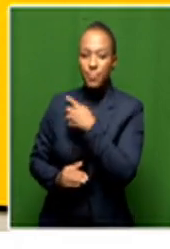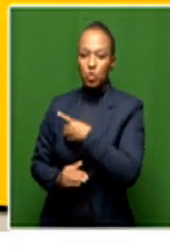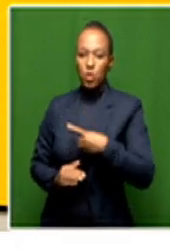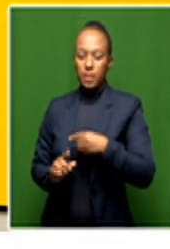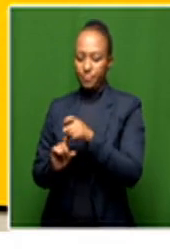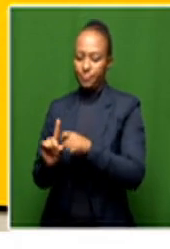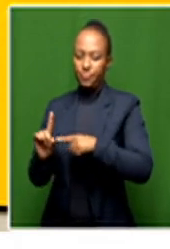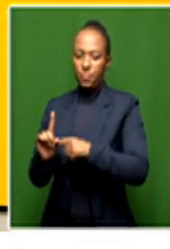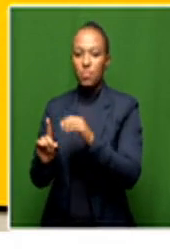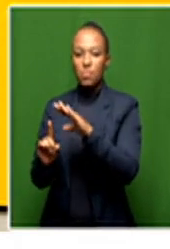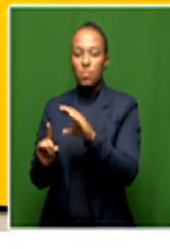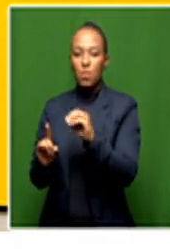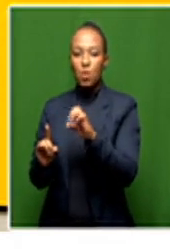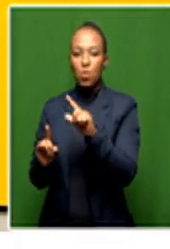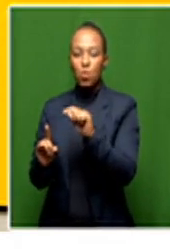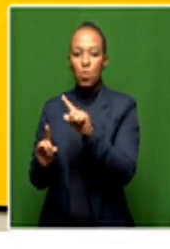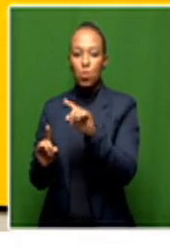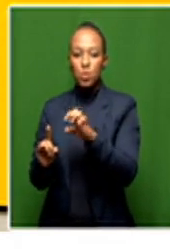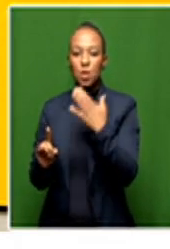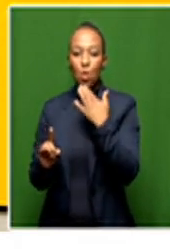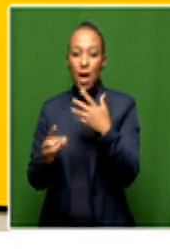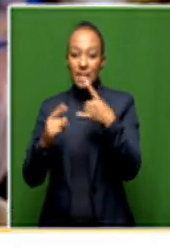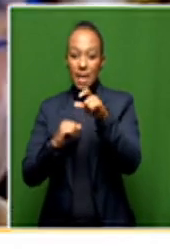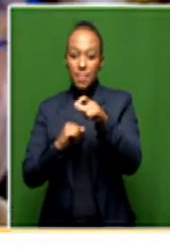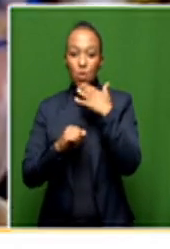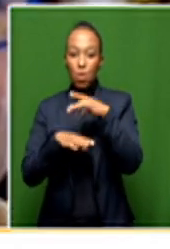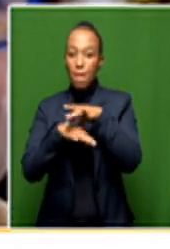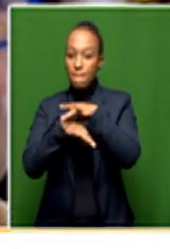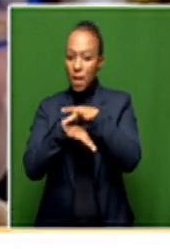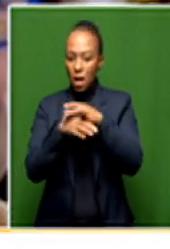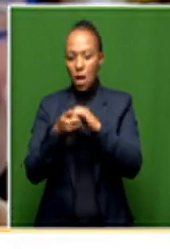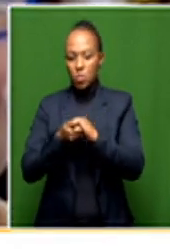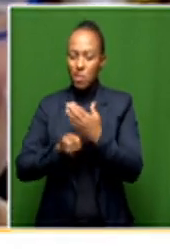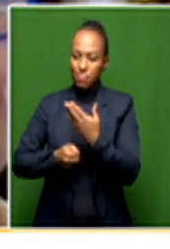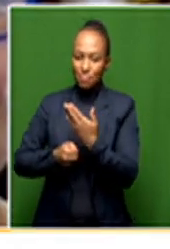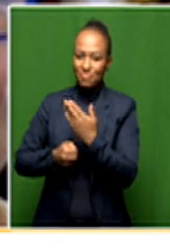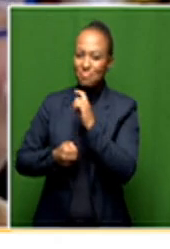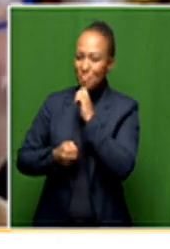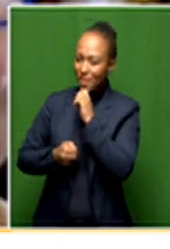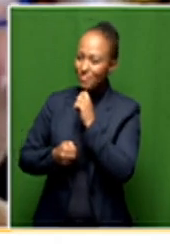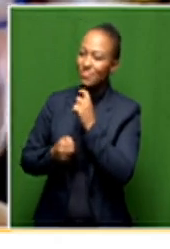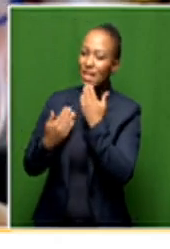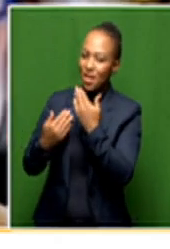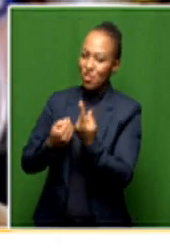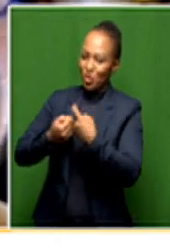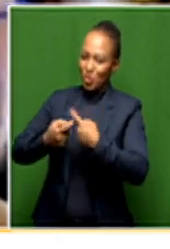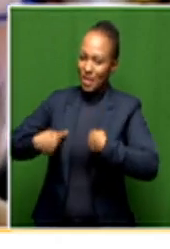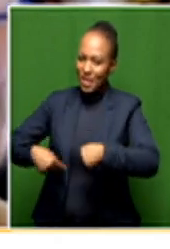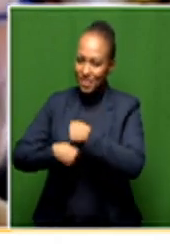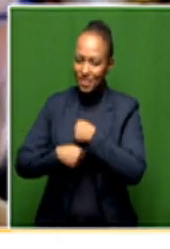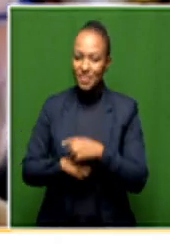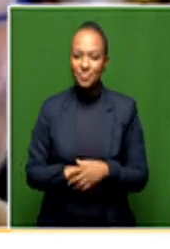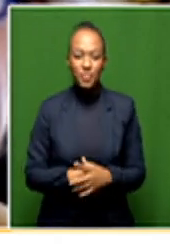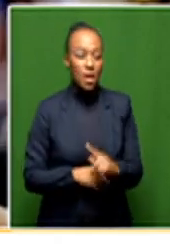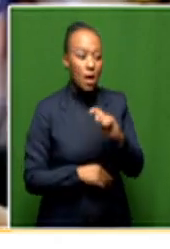Chairperson of the South African Medical Association. Dr Coetzee, good to see you. Thanks for joining us. Good morning, and a good morning to